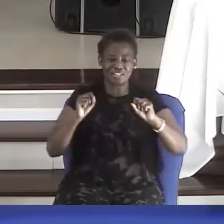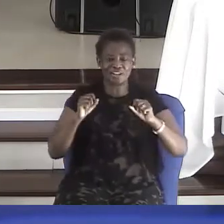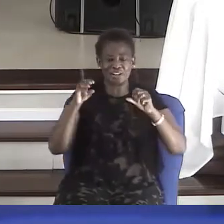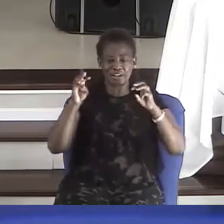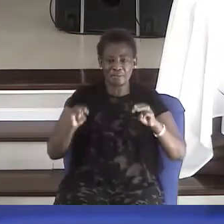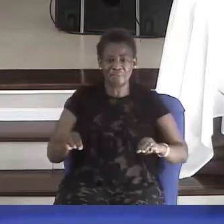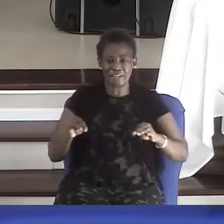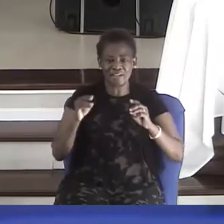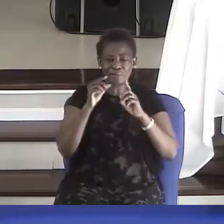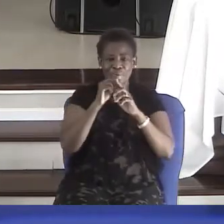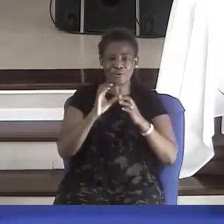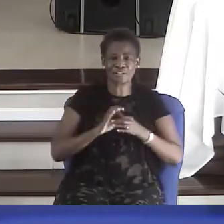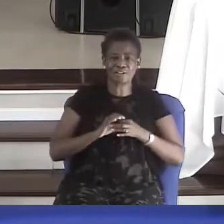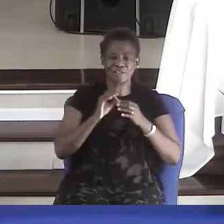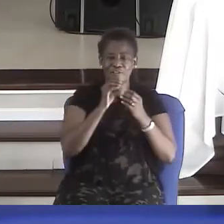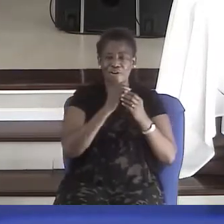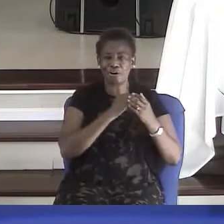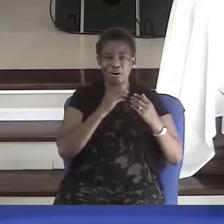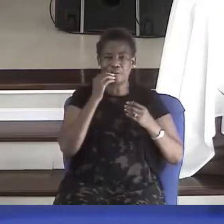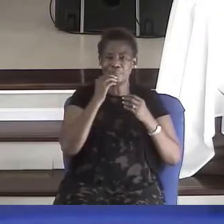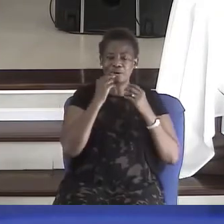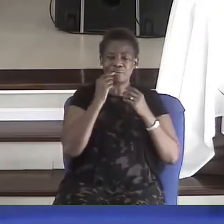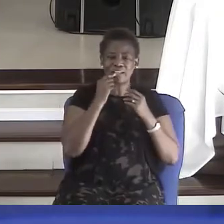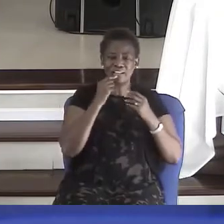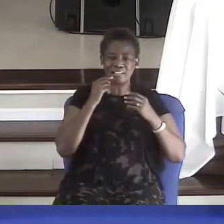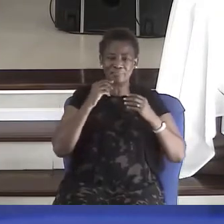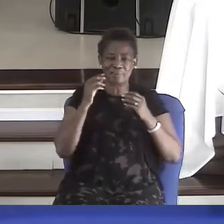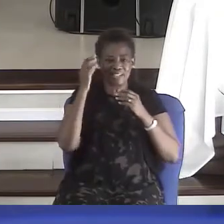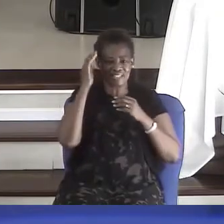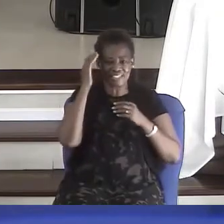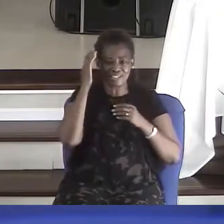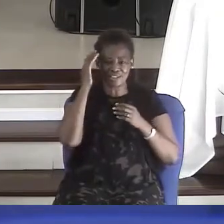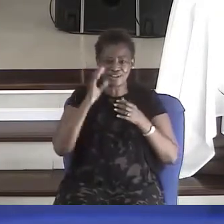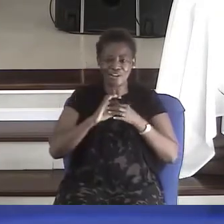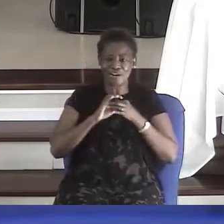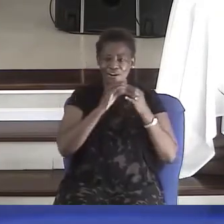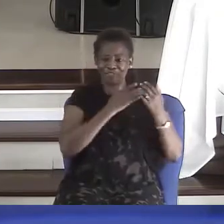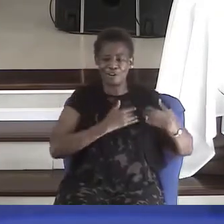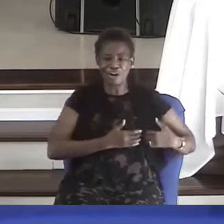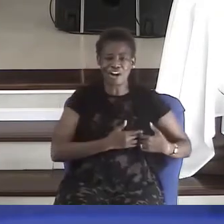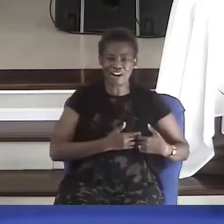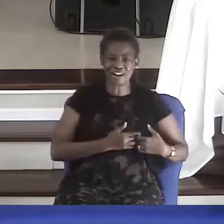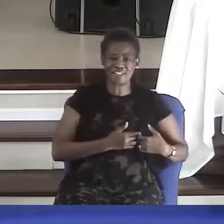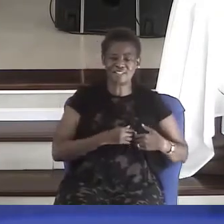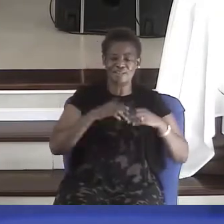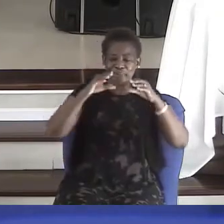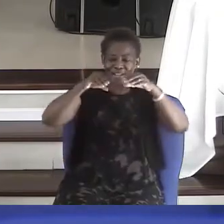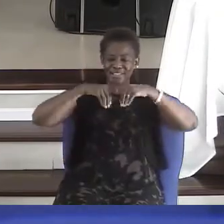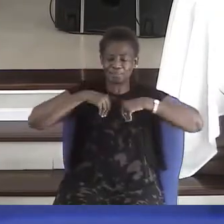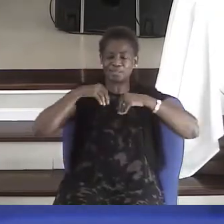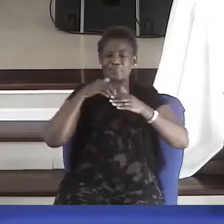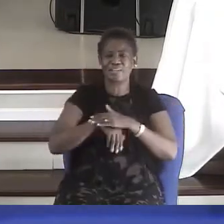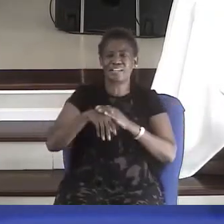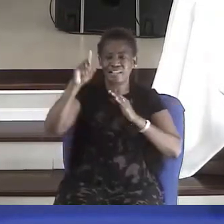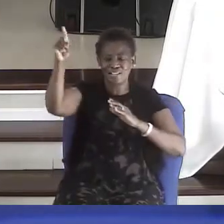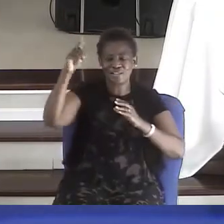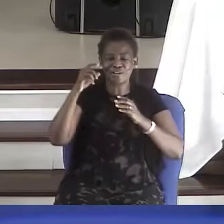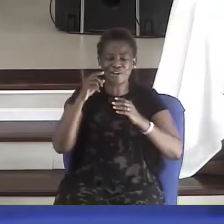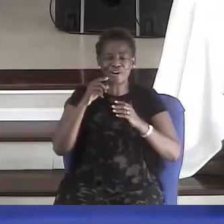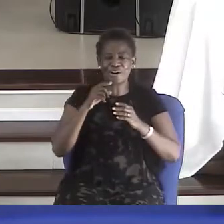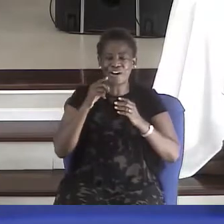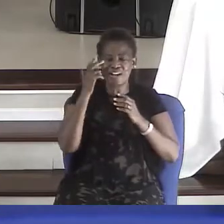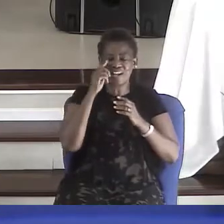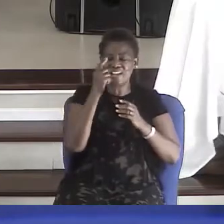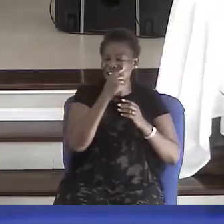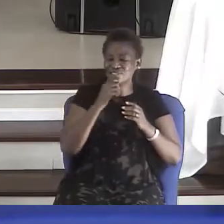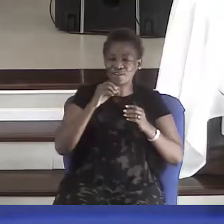be acceptable in your sight. Oh, Lord God, you are our strength and you are our redeemer. And the